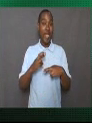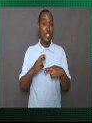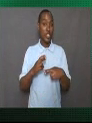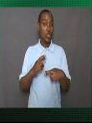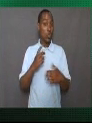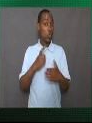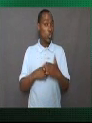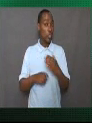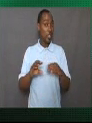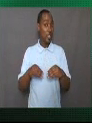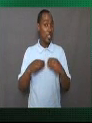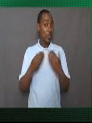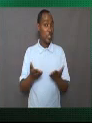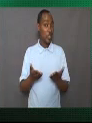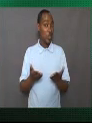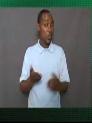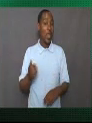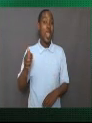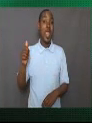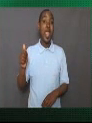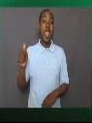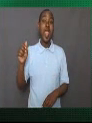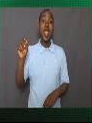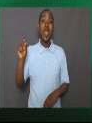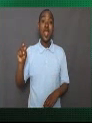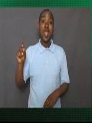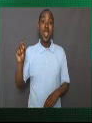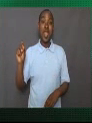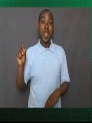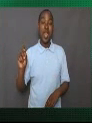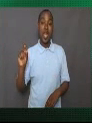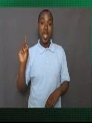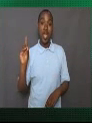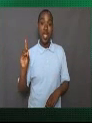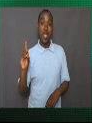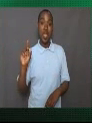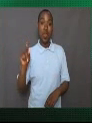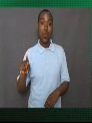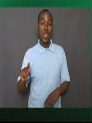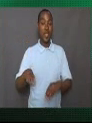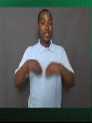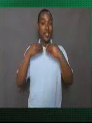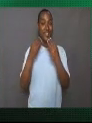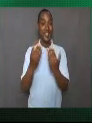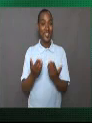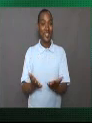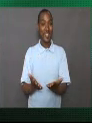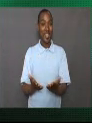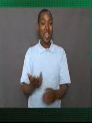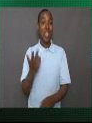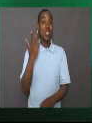in adenosine diphosphate, or ADP, a